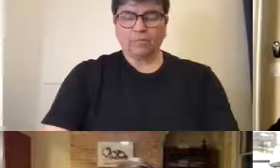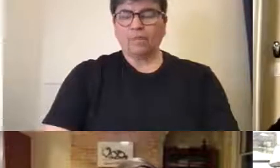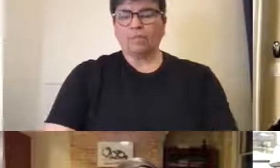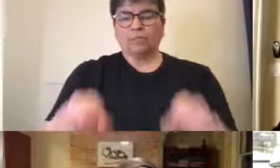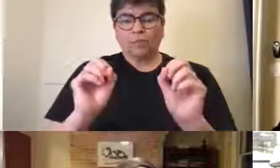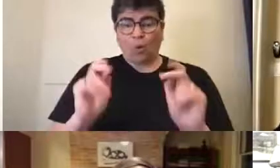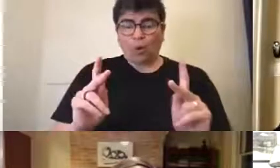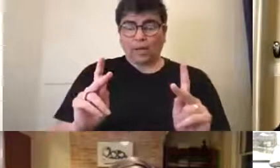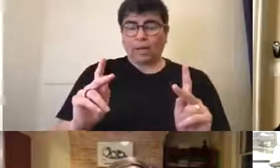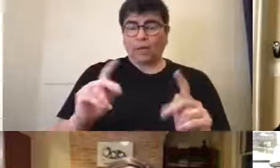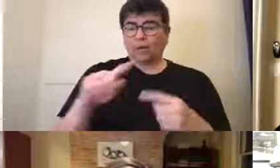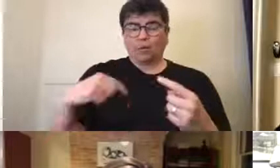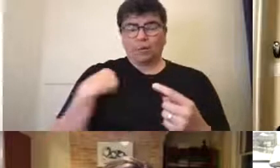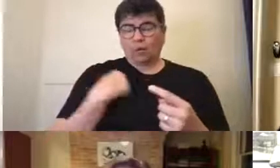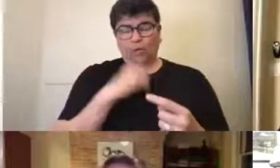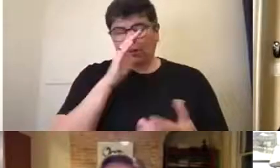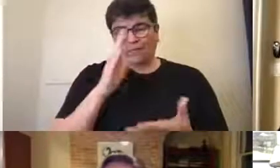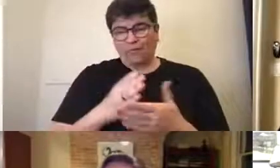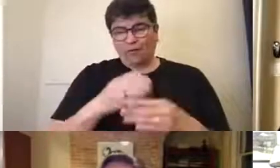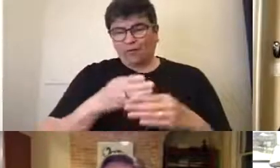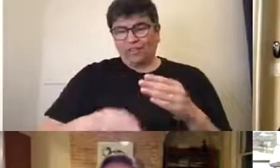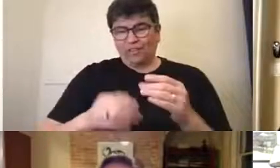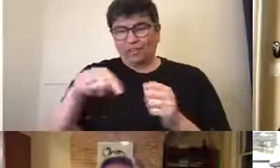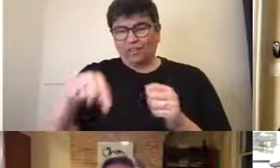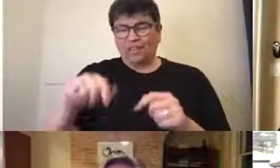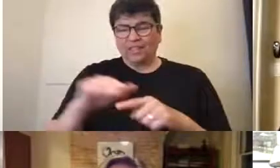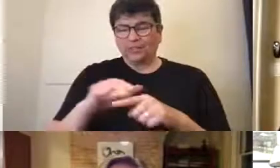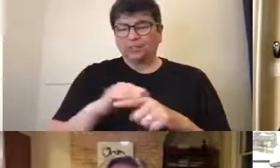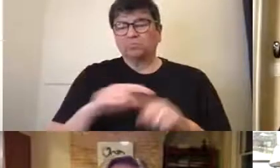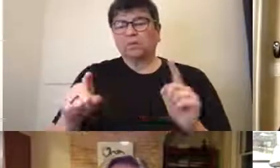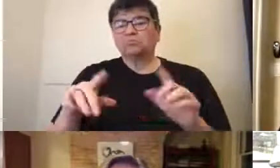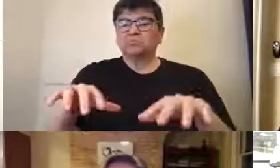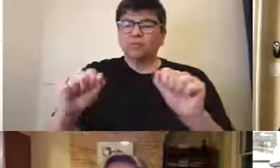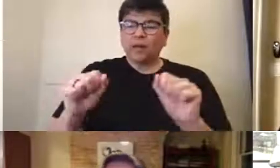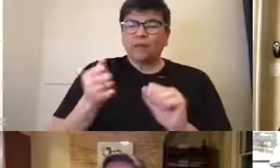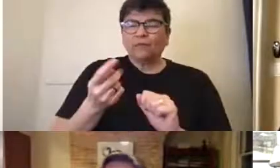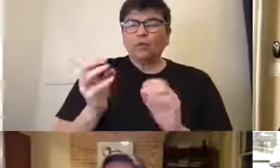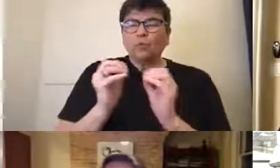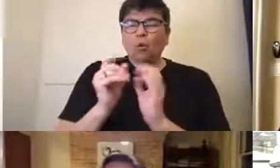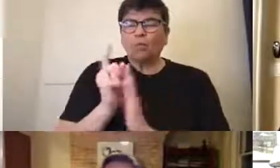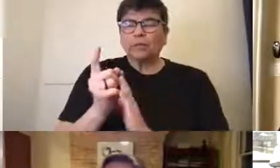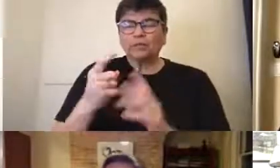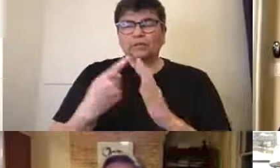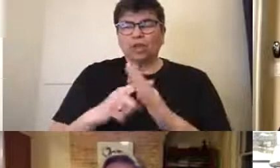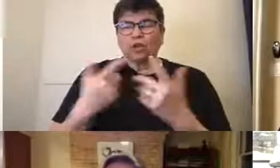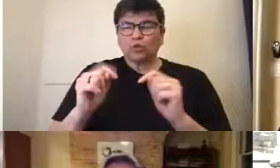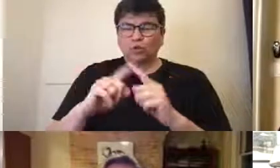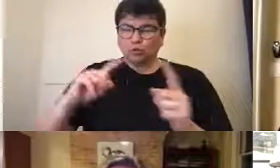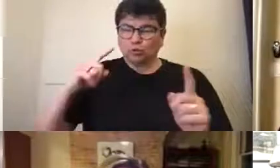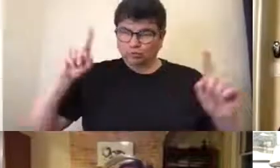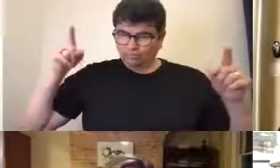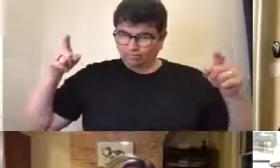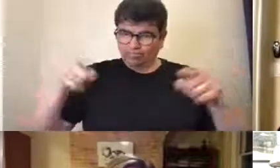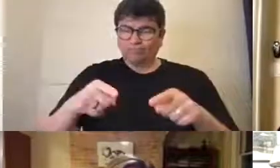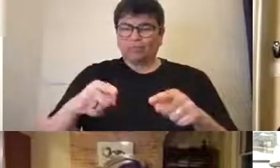okay, we're never going to be done with this exercise, but you know, take a few more minutes to kind of start trying to